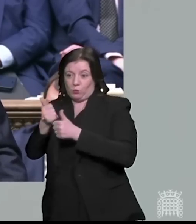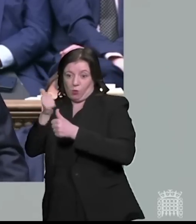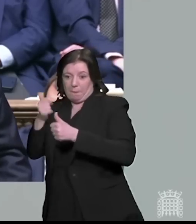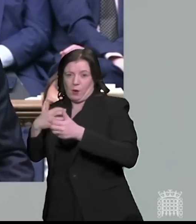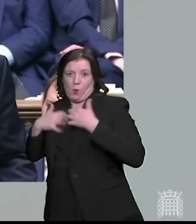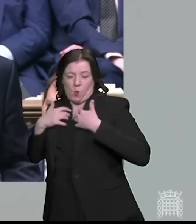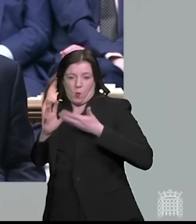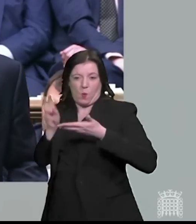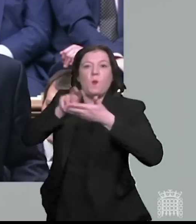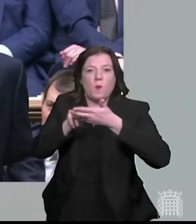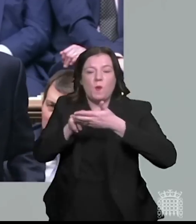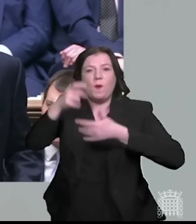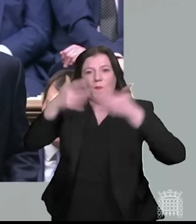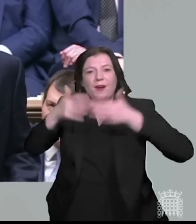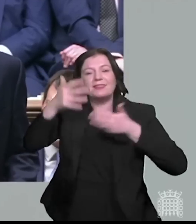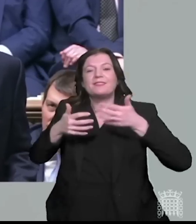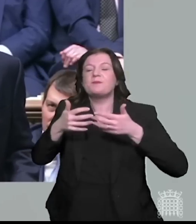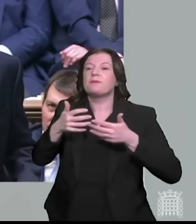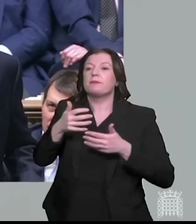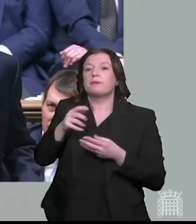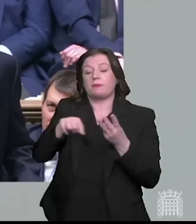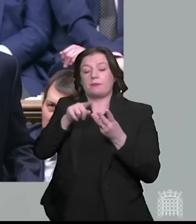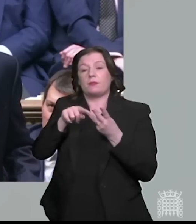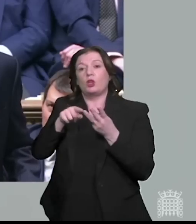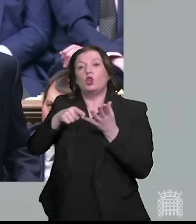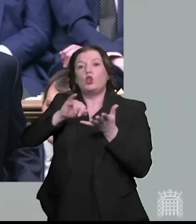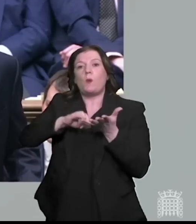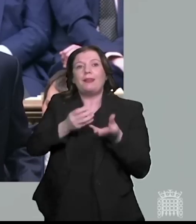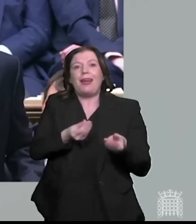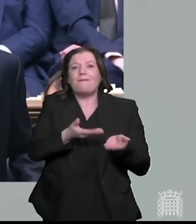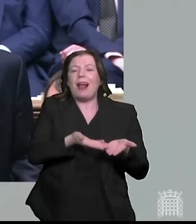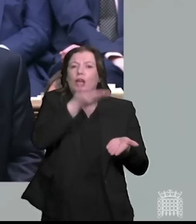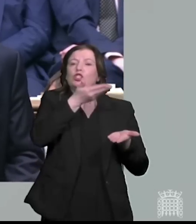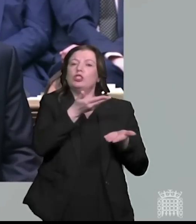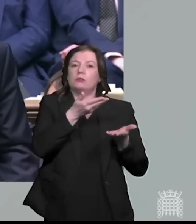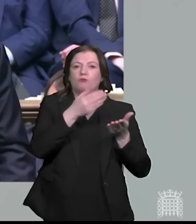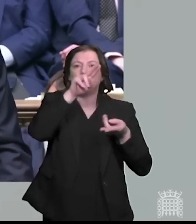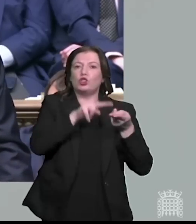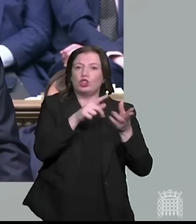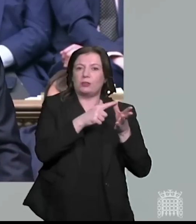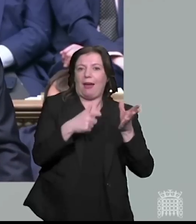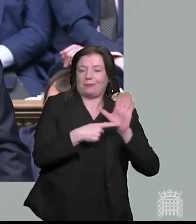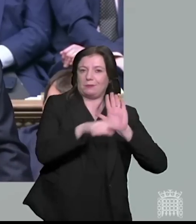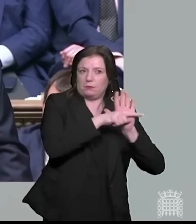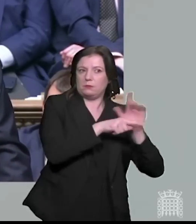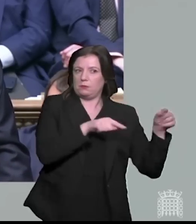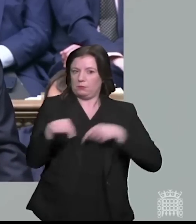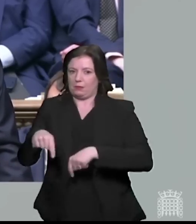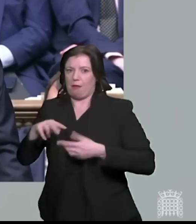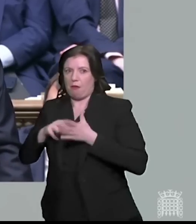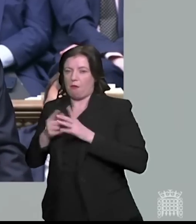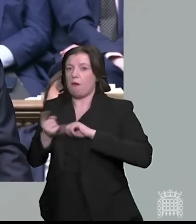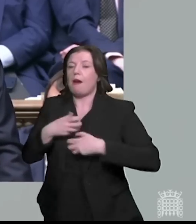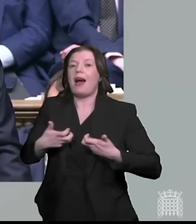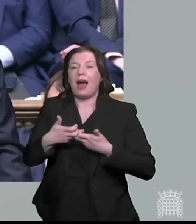and complete our response to the challenges created by the US Inflation Reduction Act. However, when it comes to our